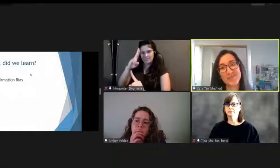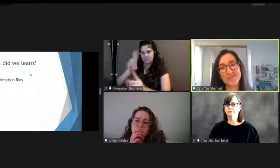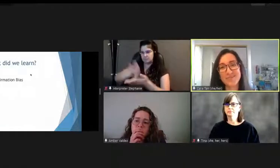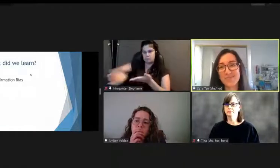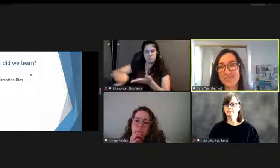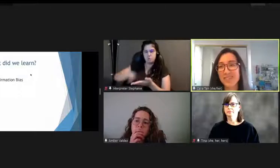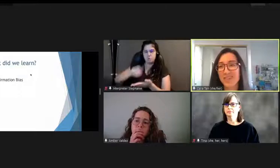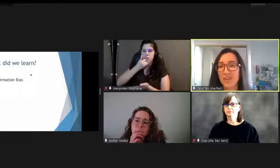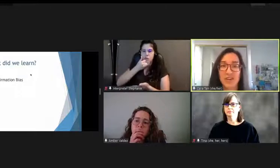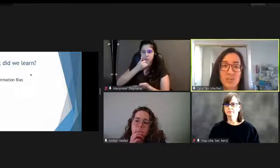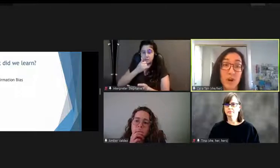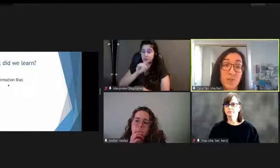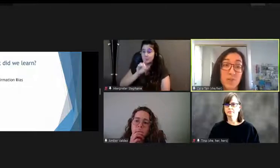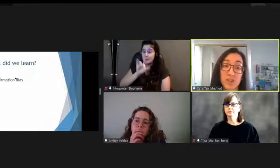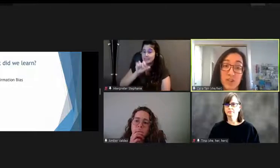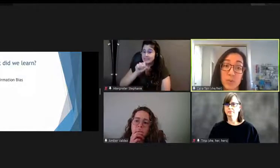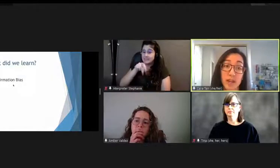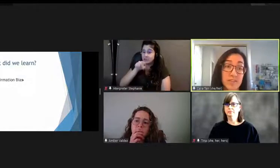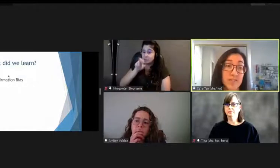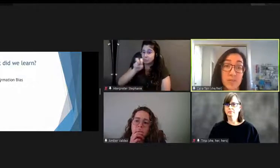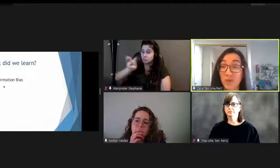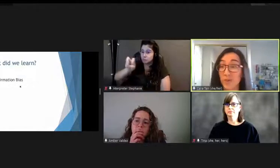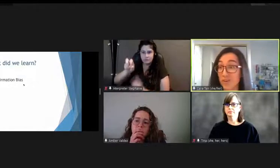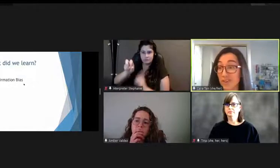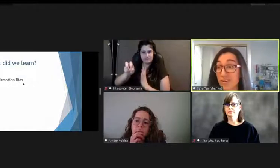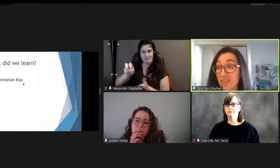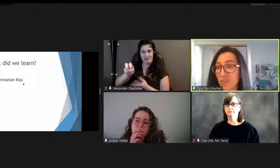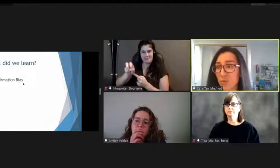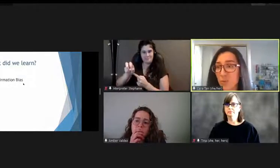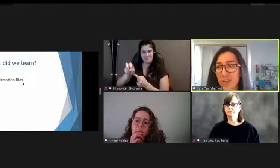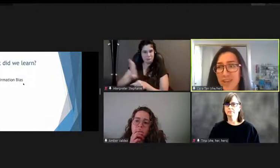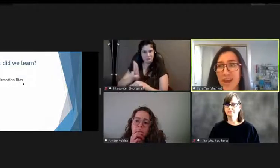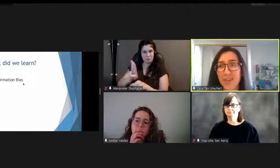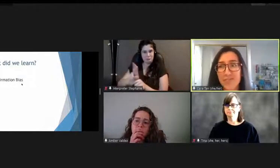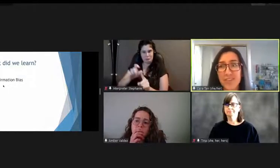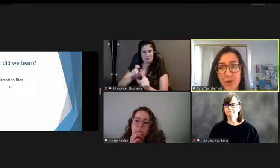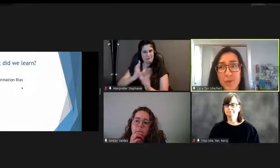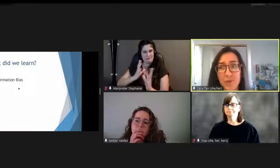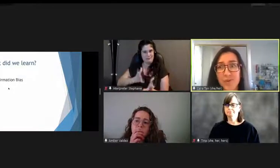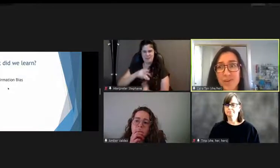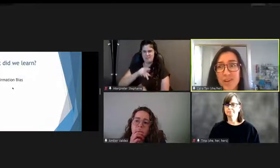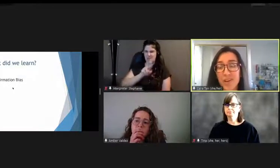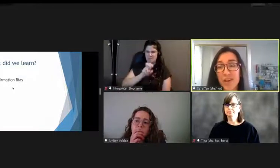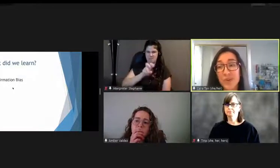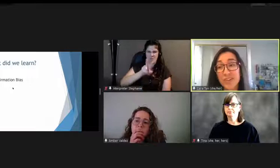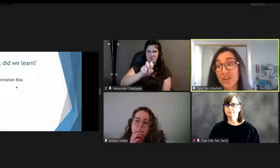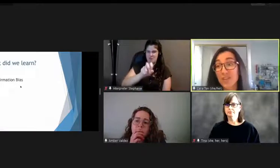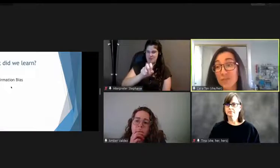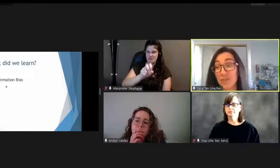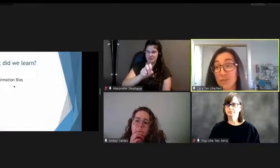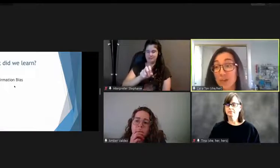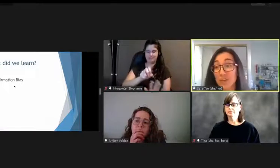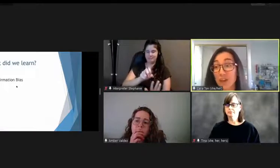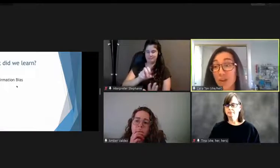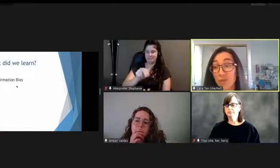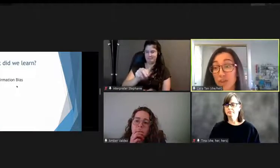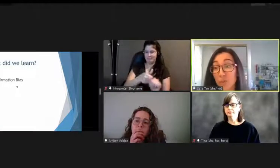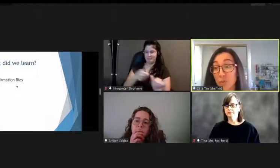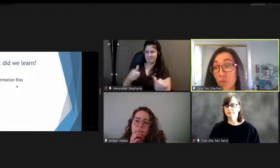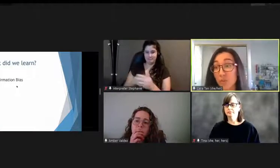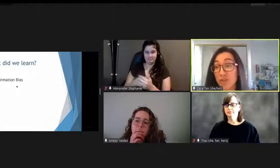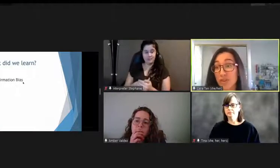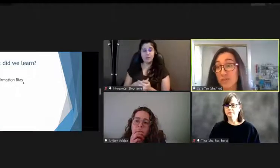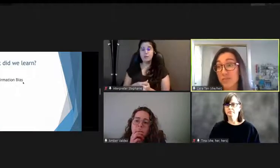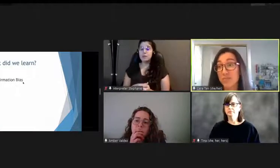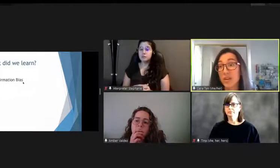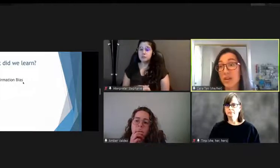not. Okay, so confirmation bias is something we learned. We have this problem. We tend to look for information that agrees with